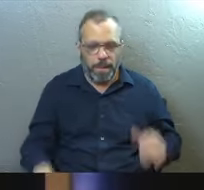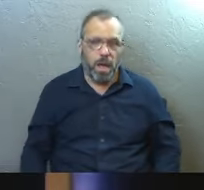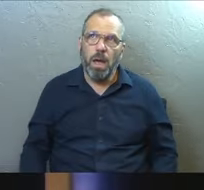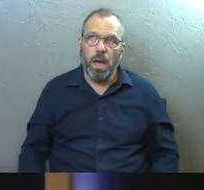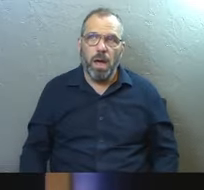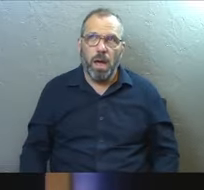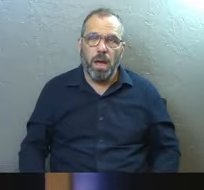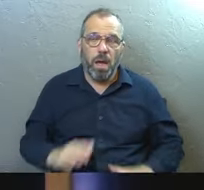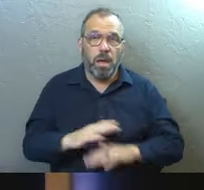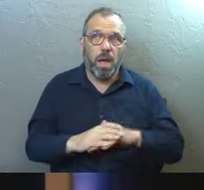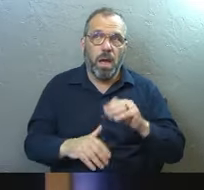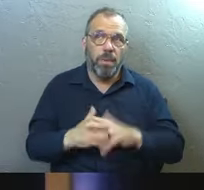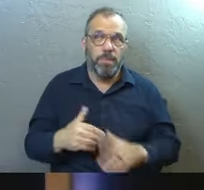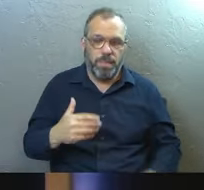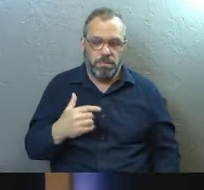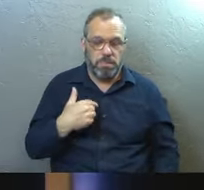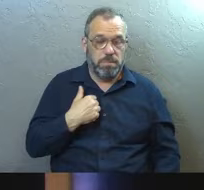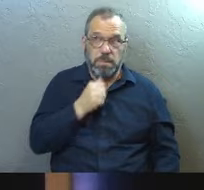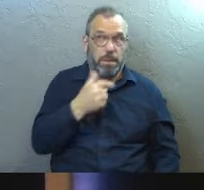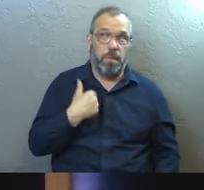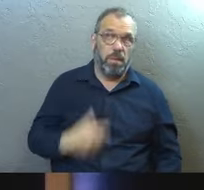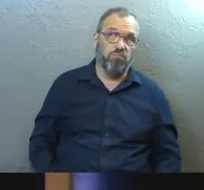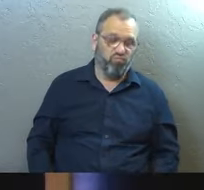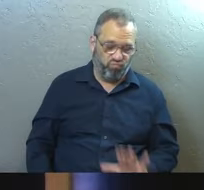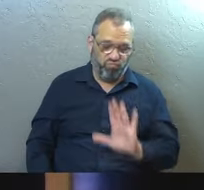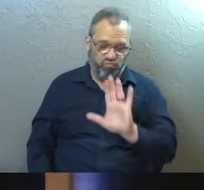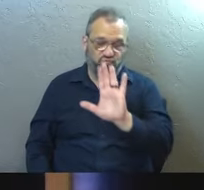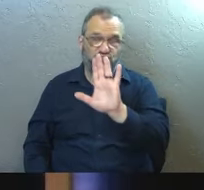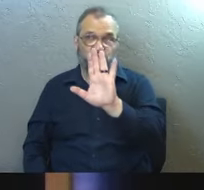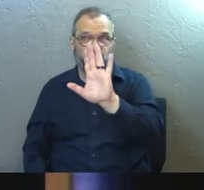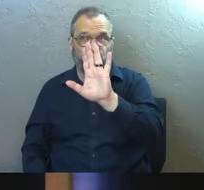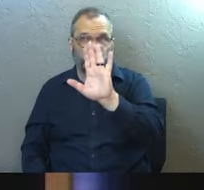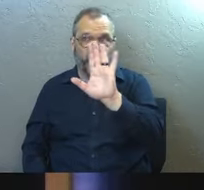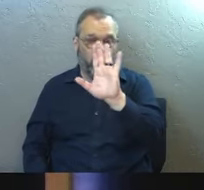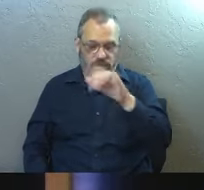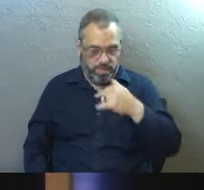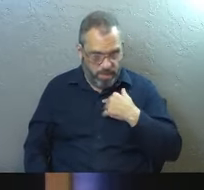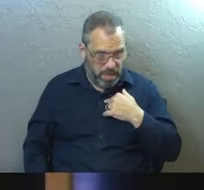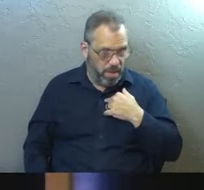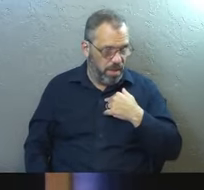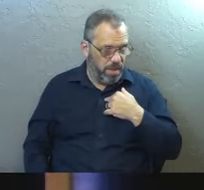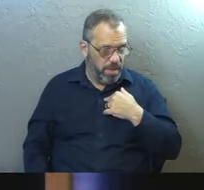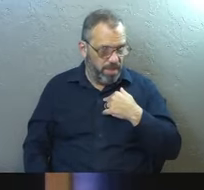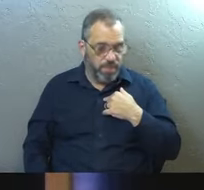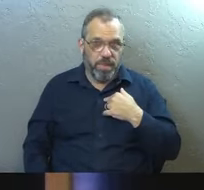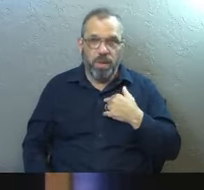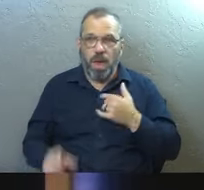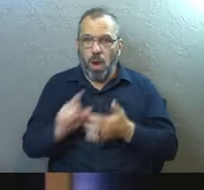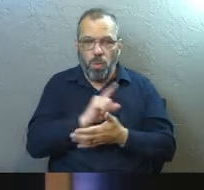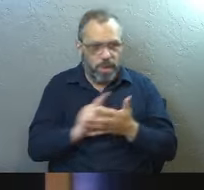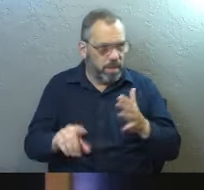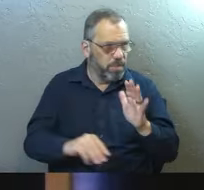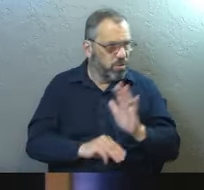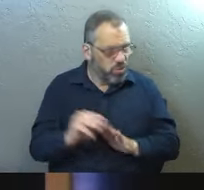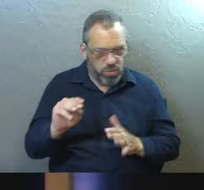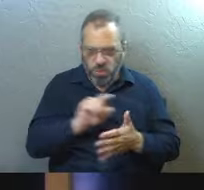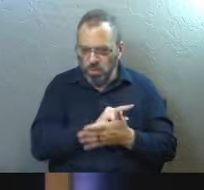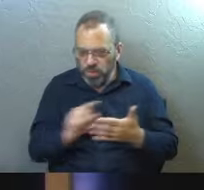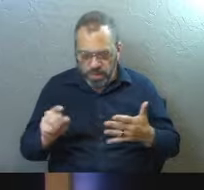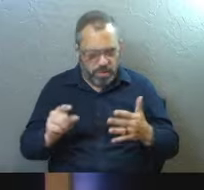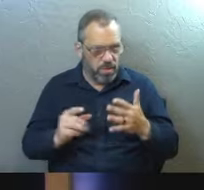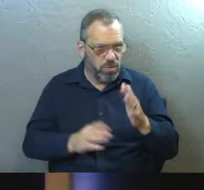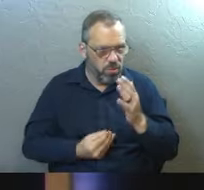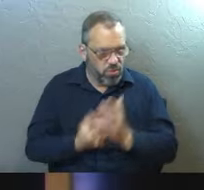way too comfortable saying, but I don't do that. And this is a moment for me too that I've been feeling all week, a maturity moment for all of us to